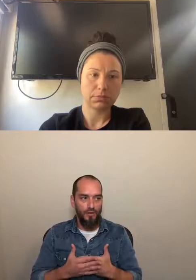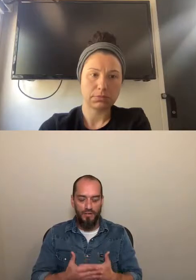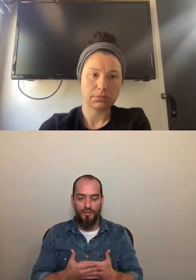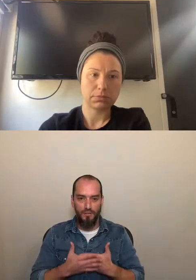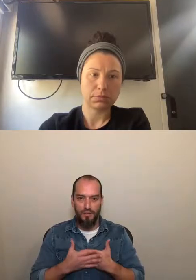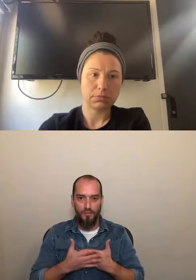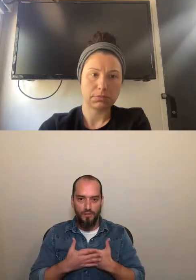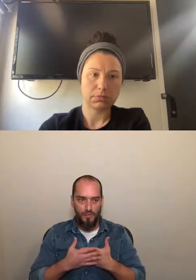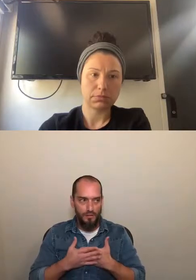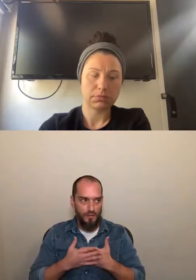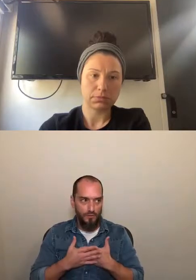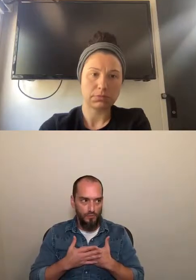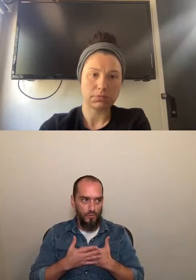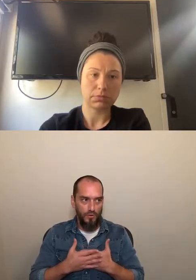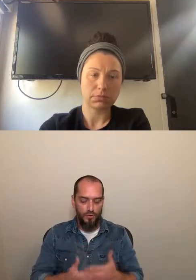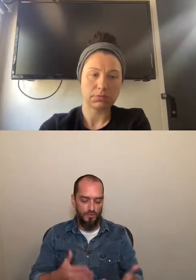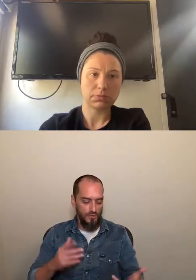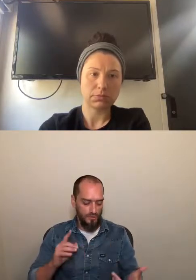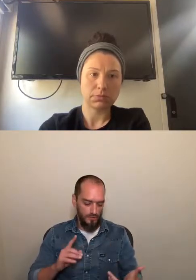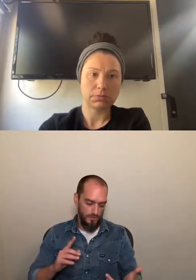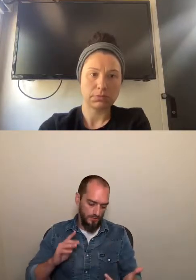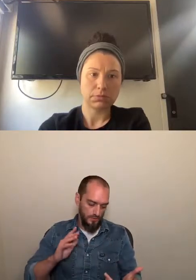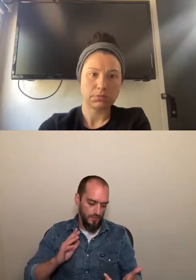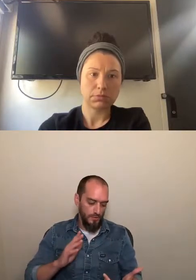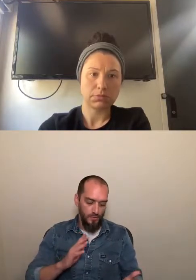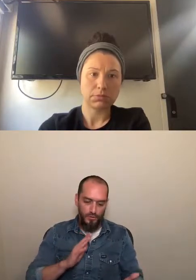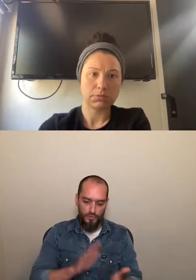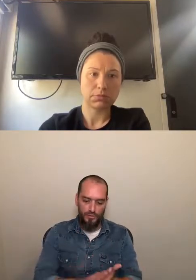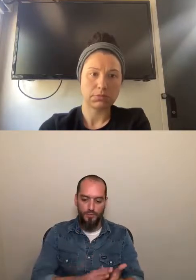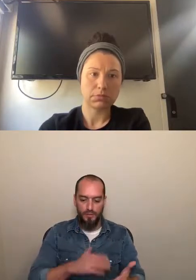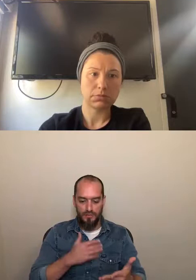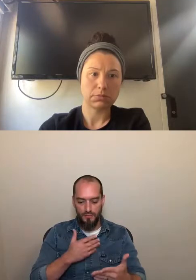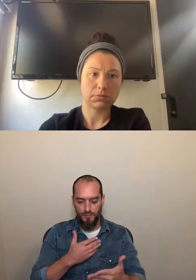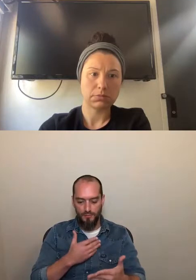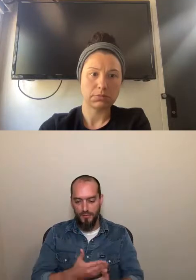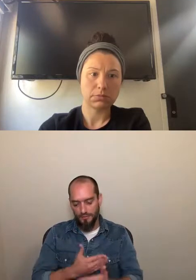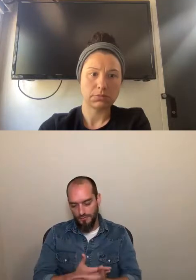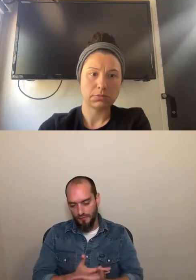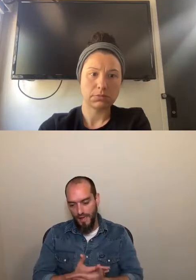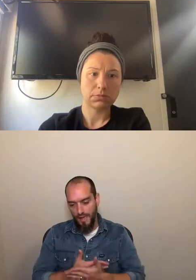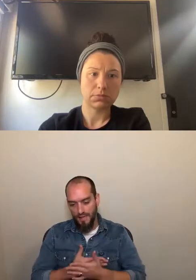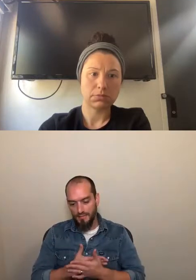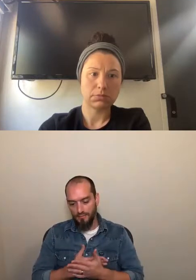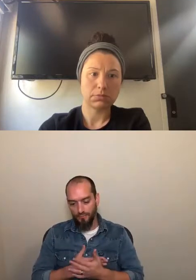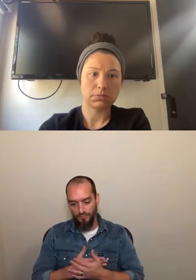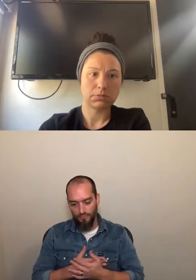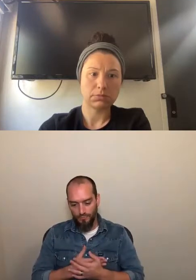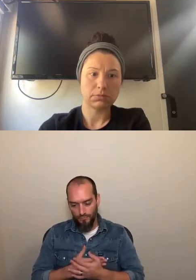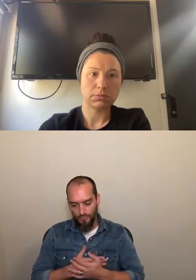I want to hear it. I want to, what are their concerns? What are you experiencing? Meaning, I ask